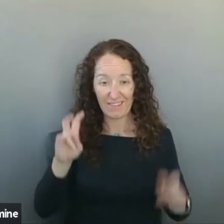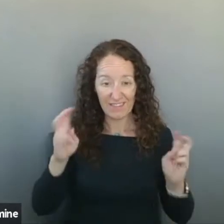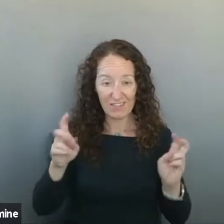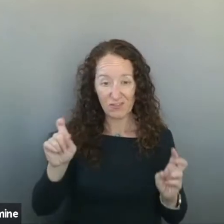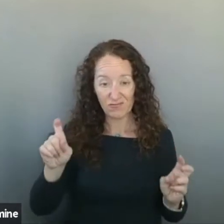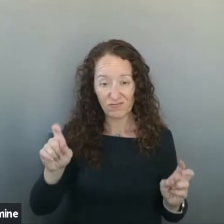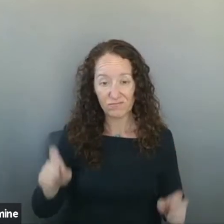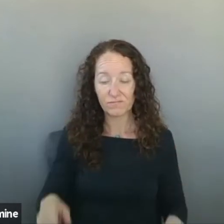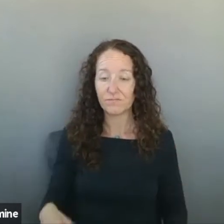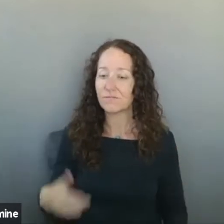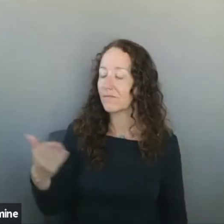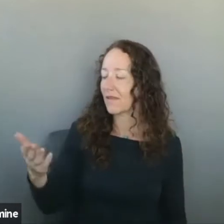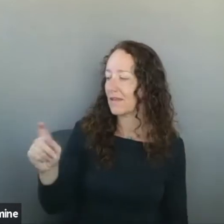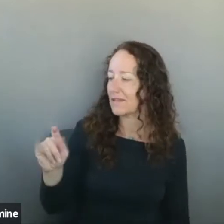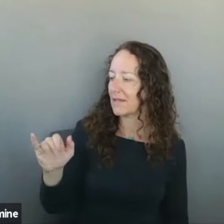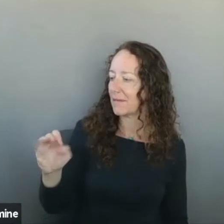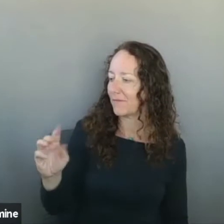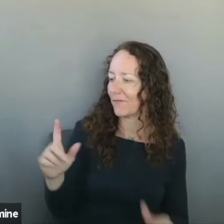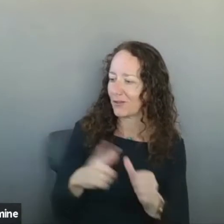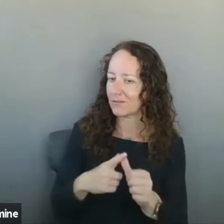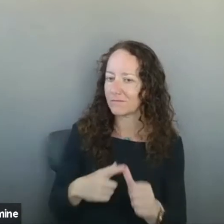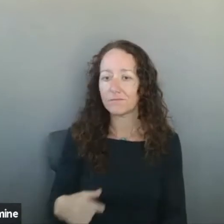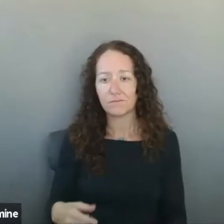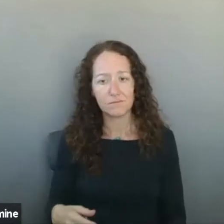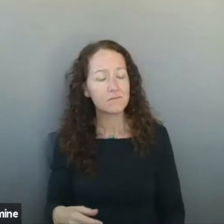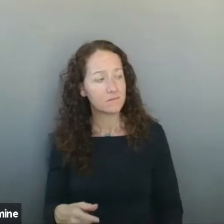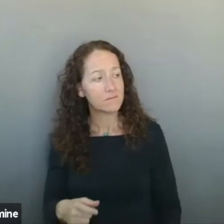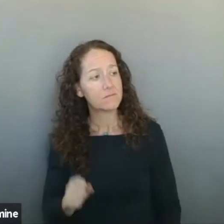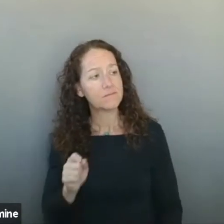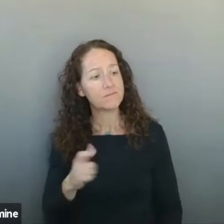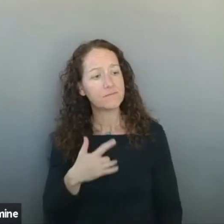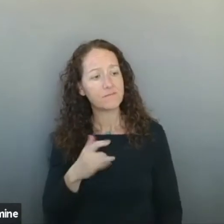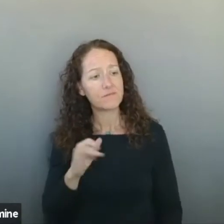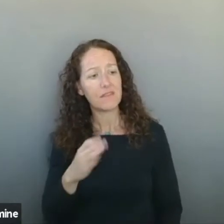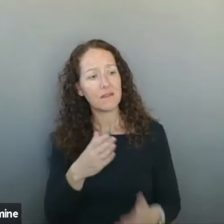first. It's part of the issue,